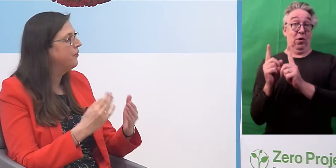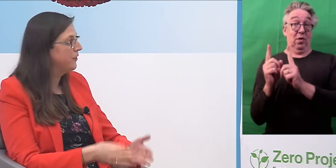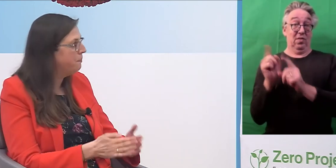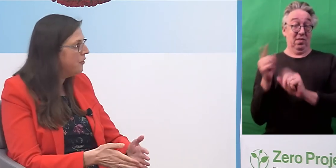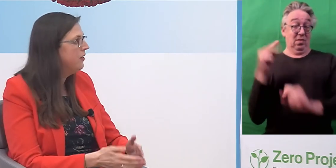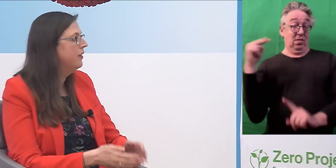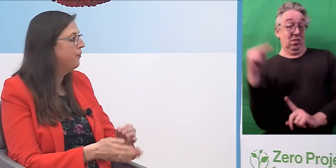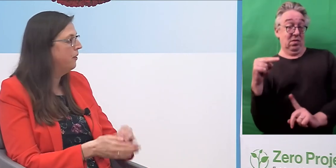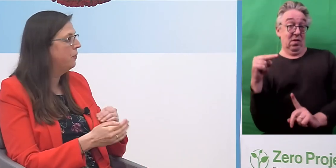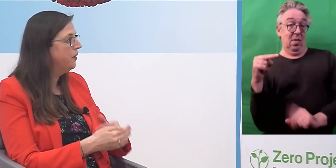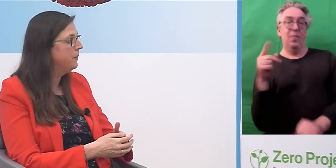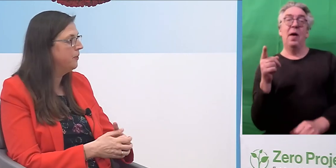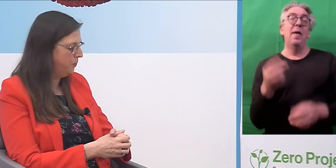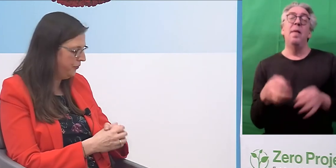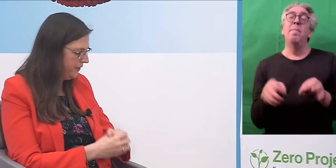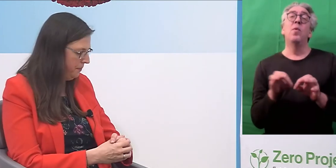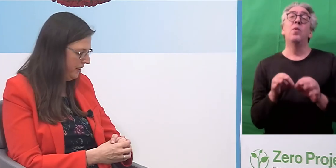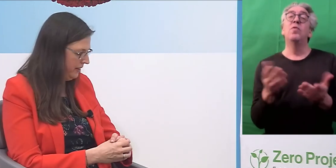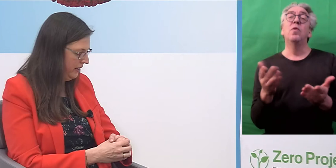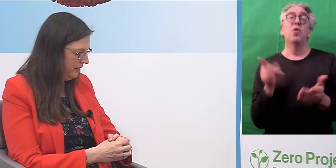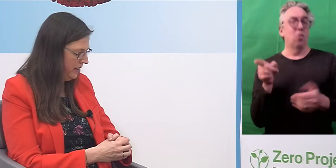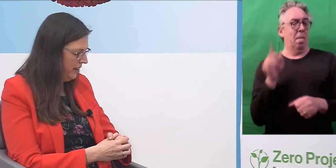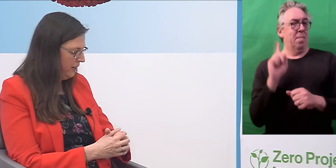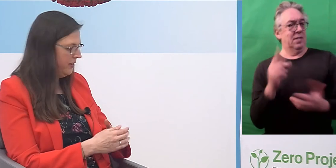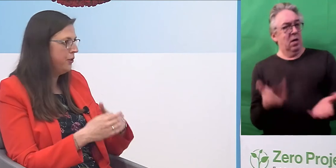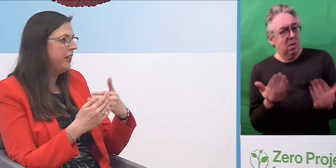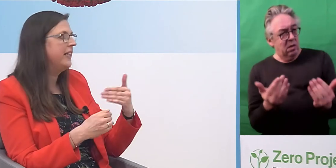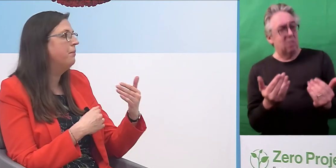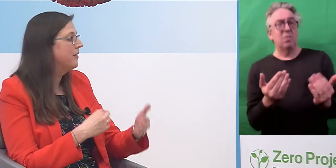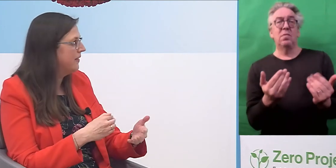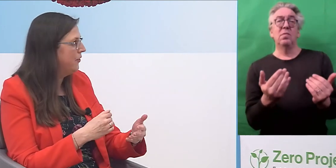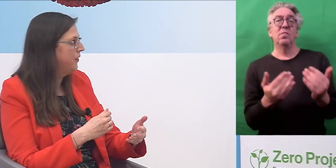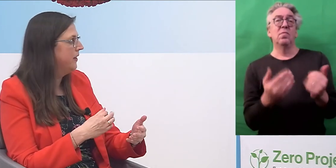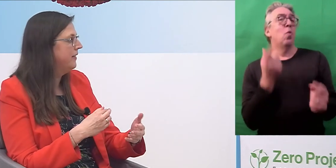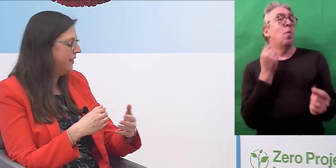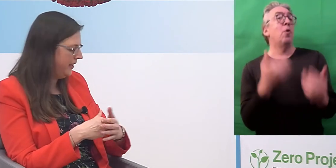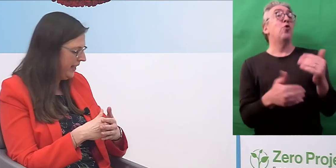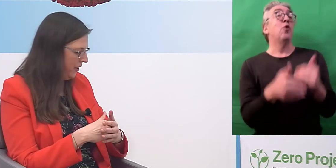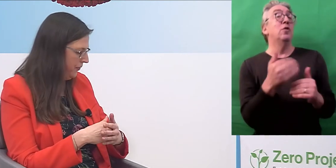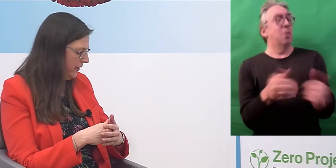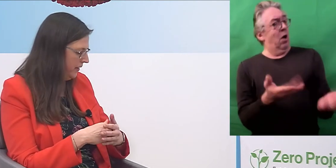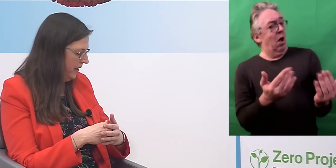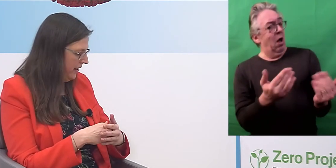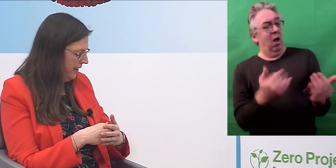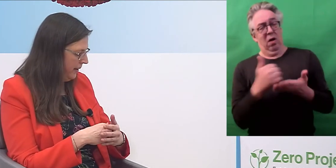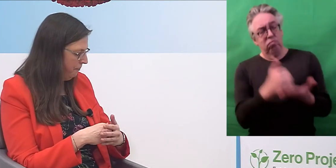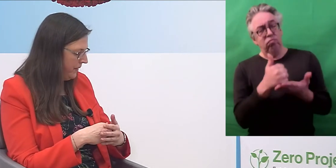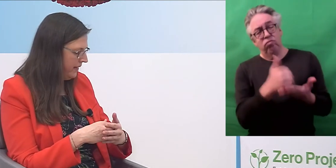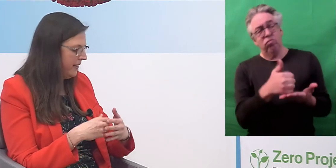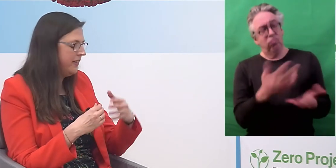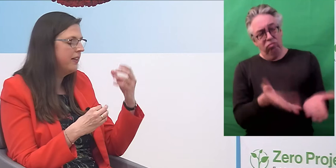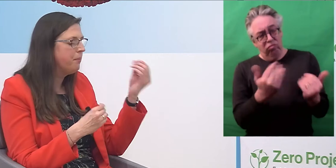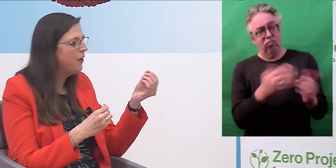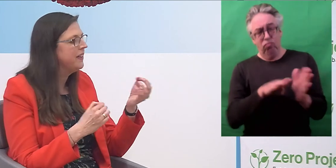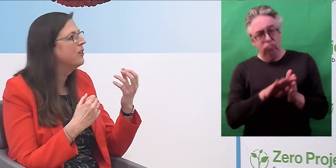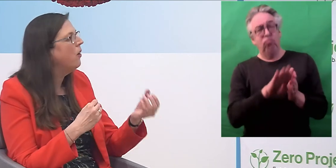encouragement, especially for women with disabilities, so they can be successful and that they have